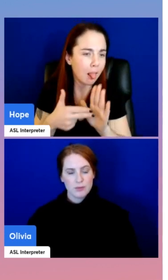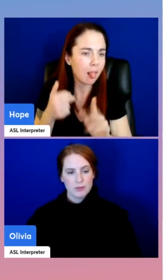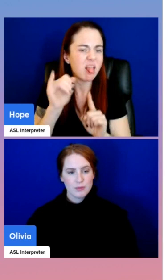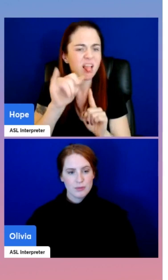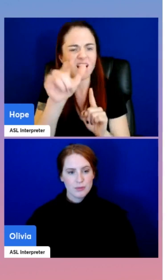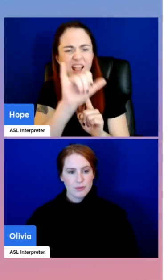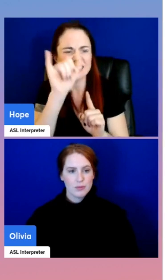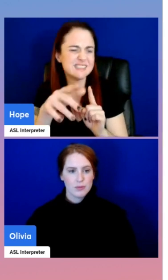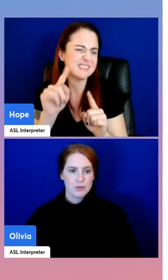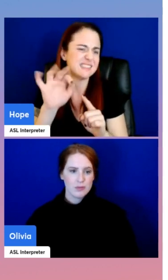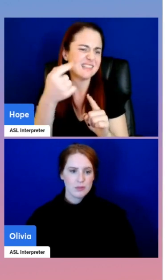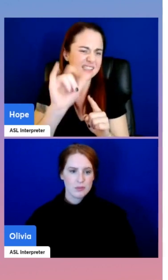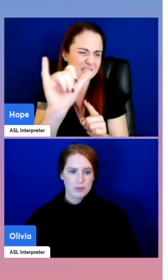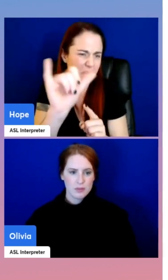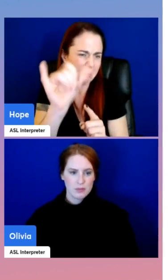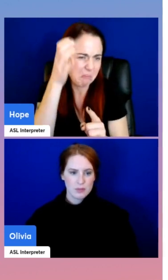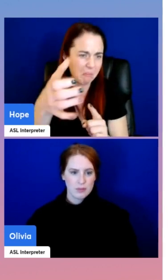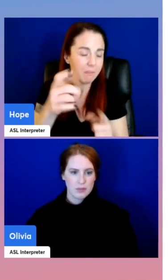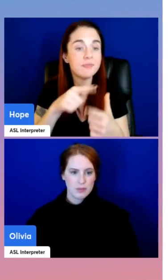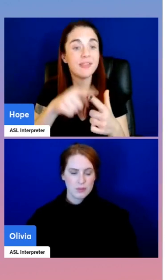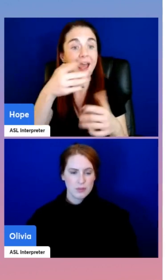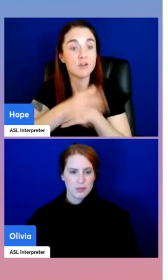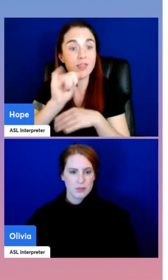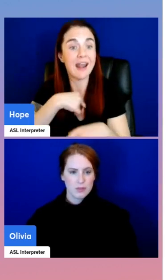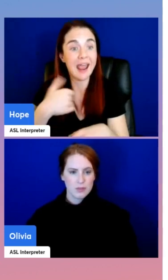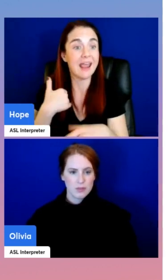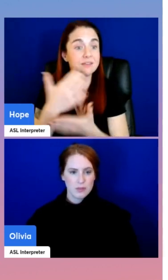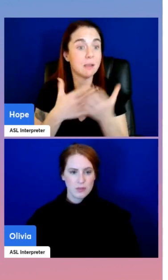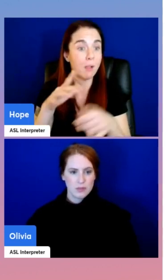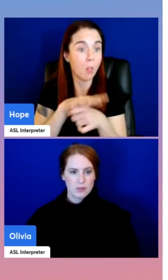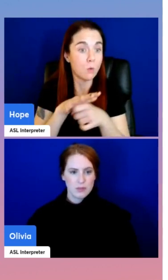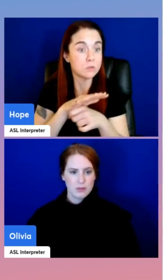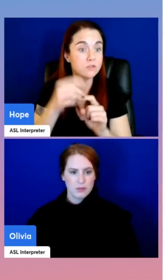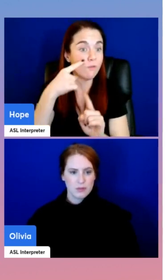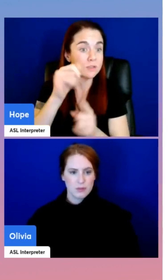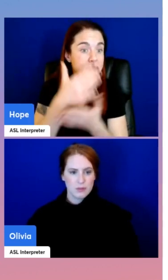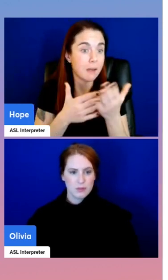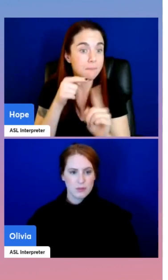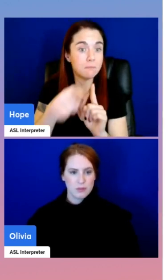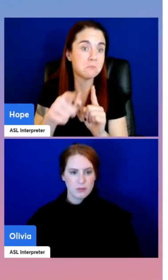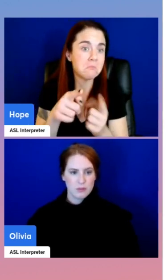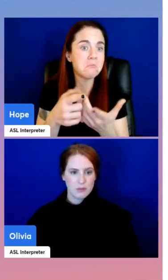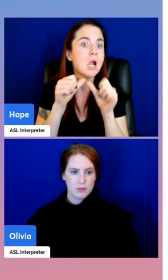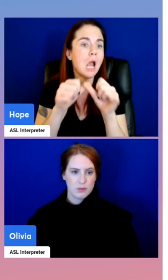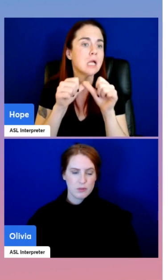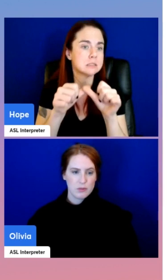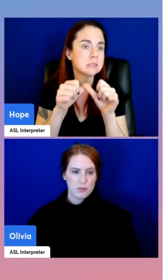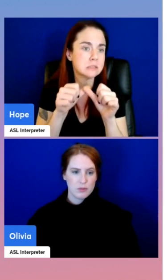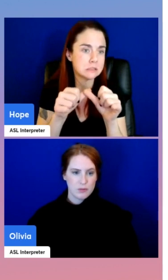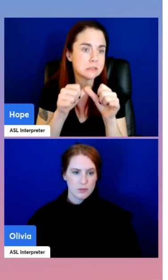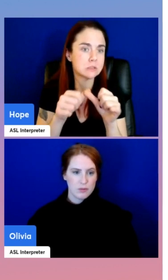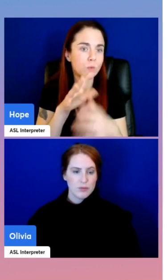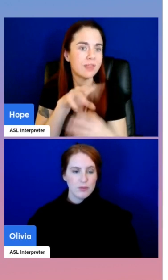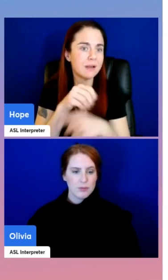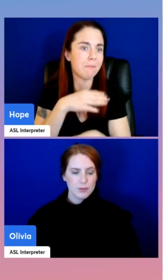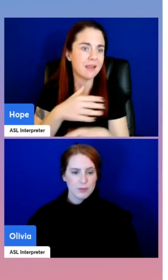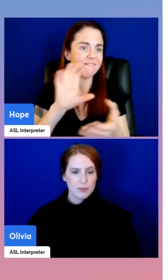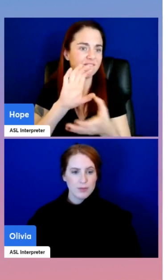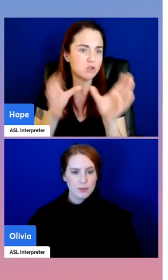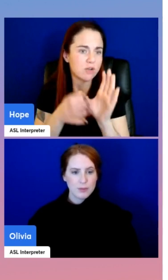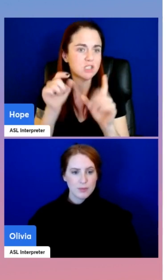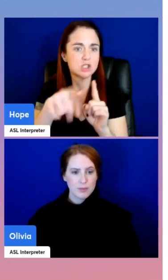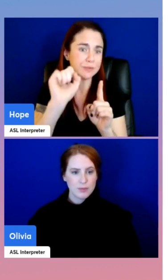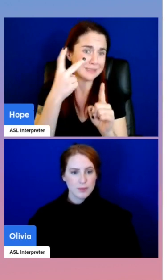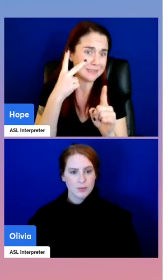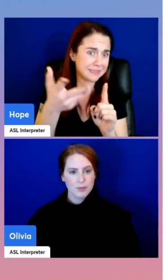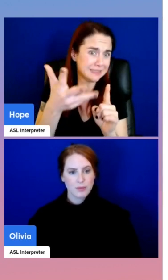like tags. After that, I have some locals for some constants within my my configuration, and as you can